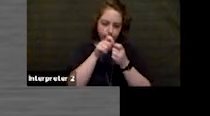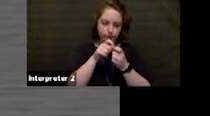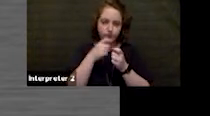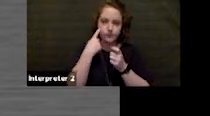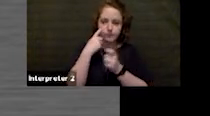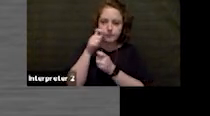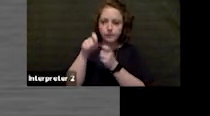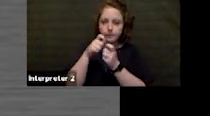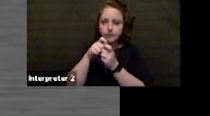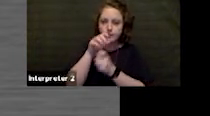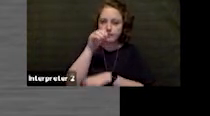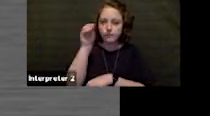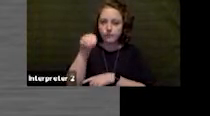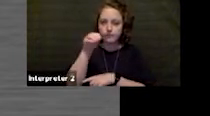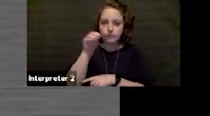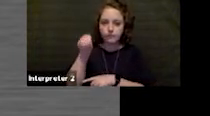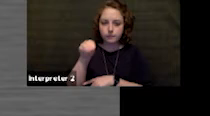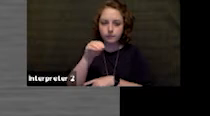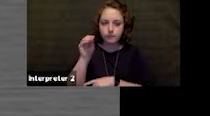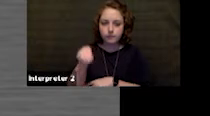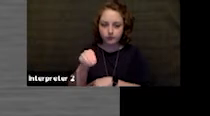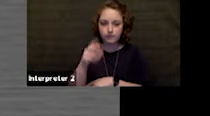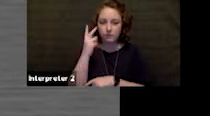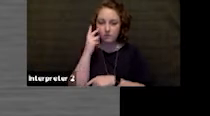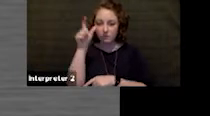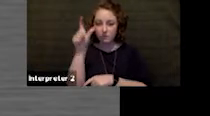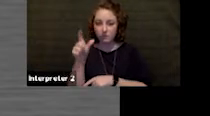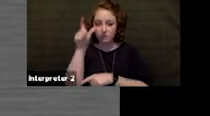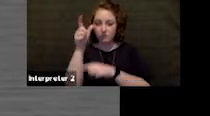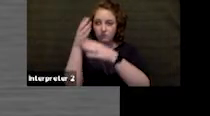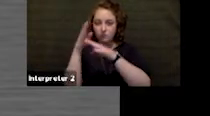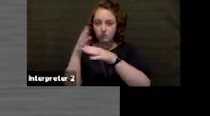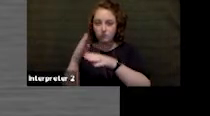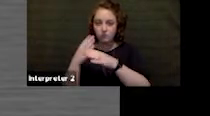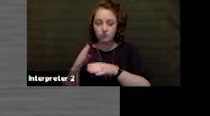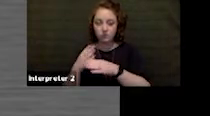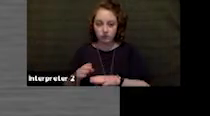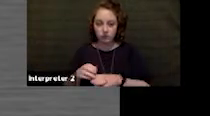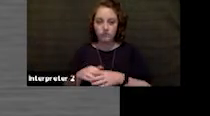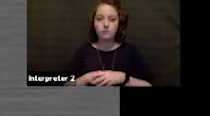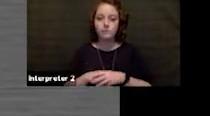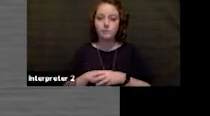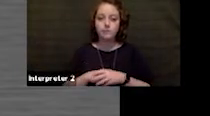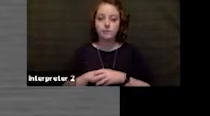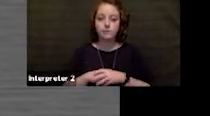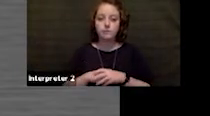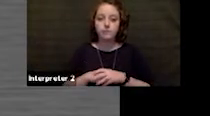master spec breakdown of these different divisions. So these are all different divisions of what actually